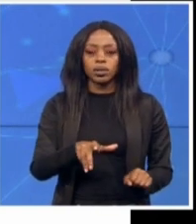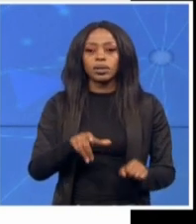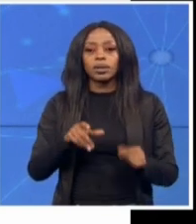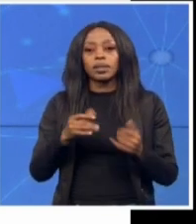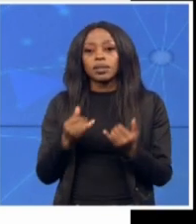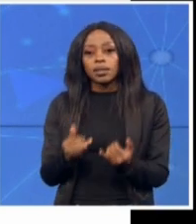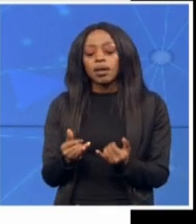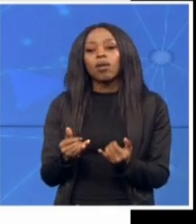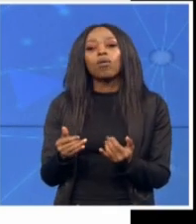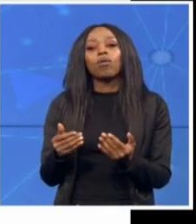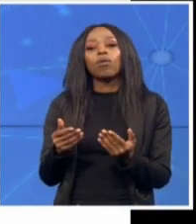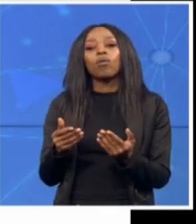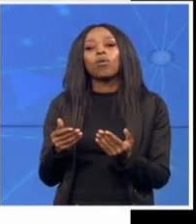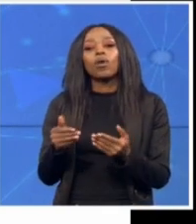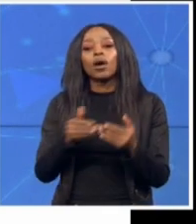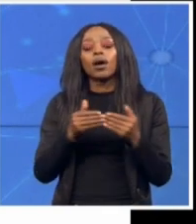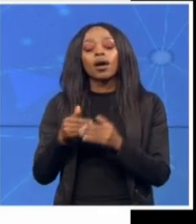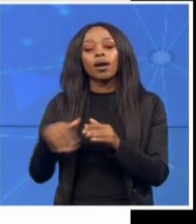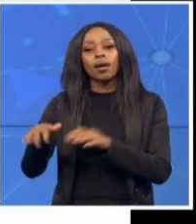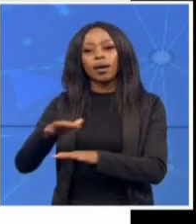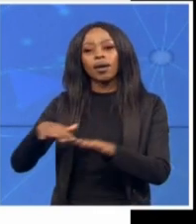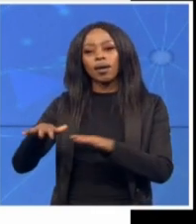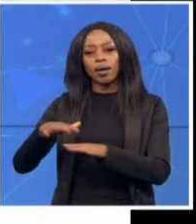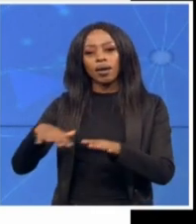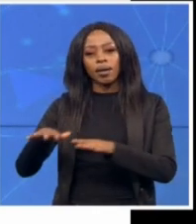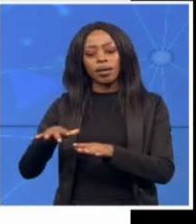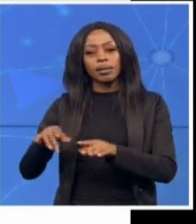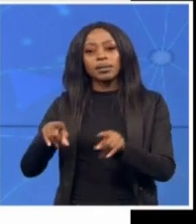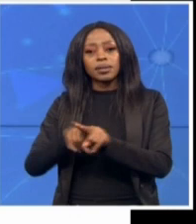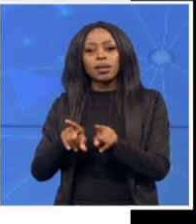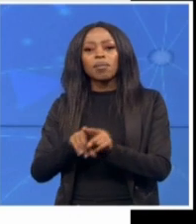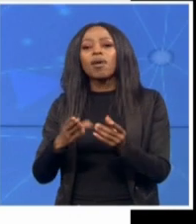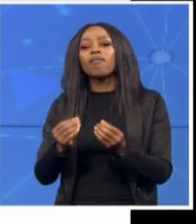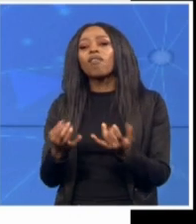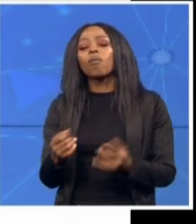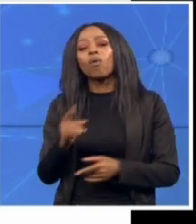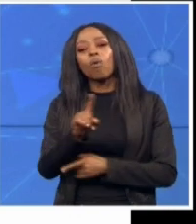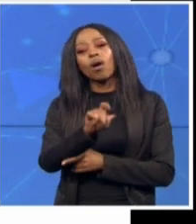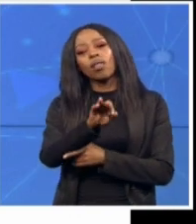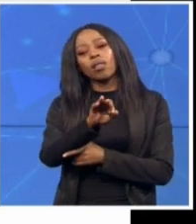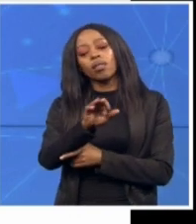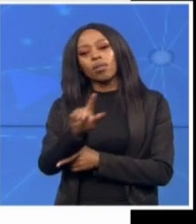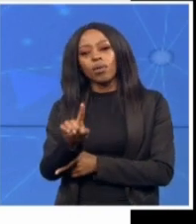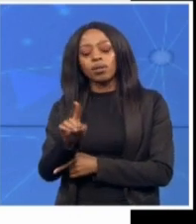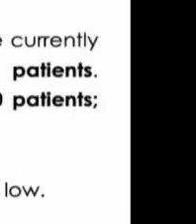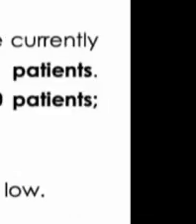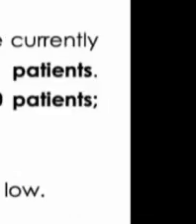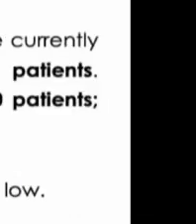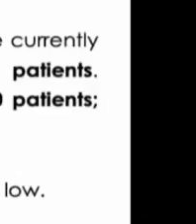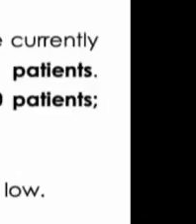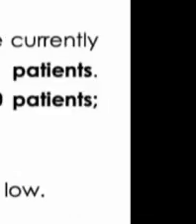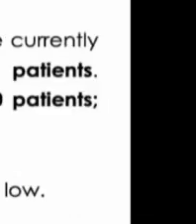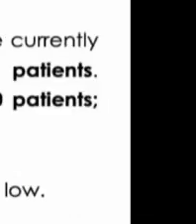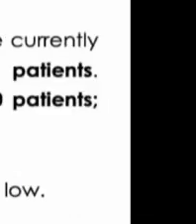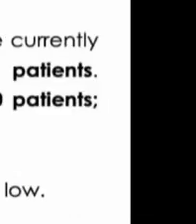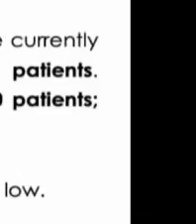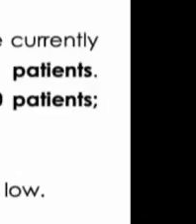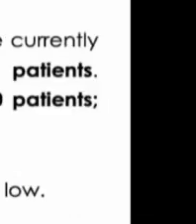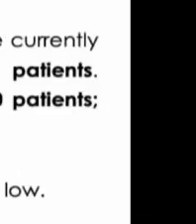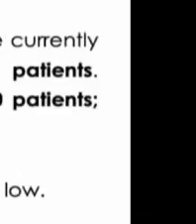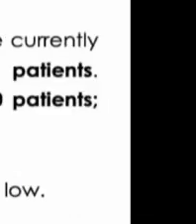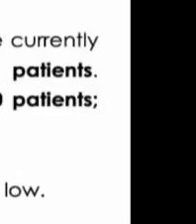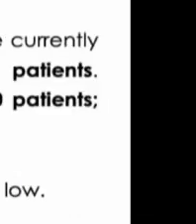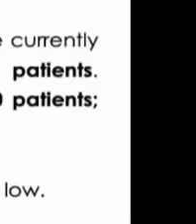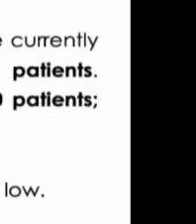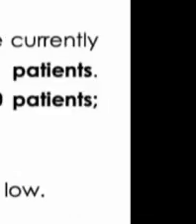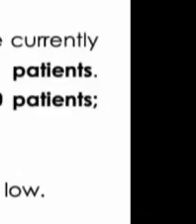Brackengate, currently only has 131 patients. It had 150 patients early in the week, and now we are discharging patients quicker